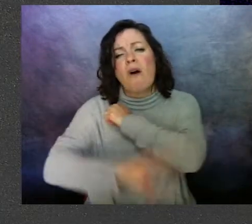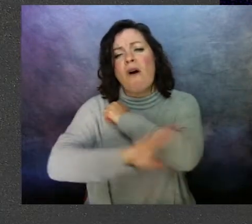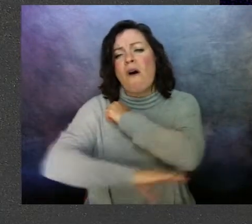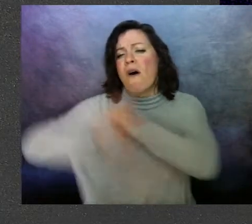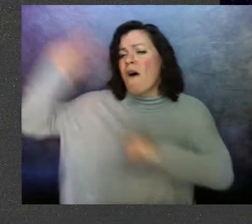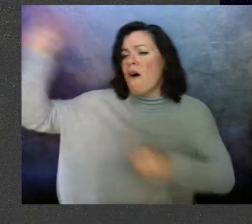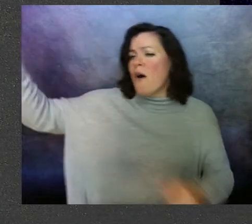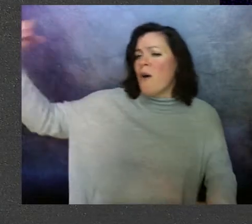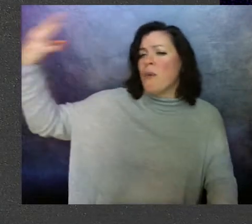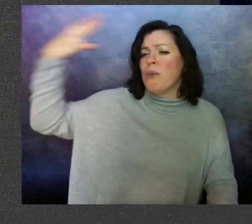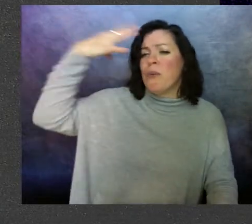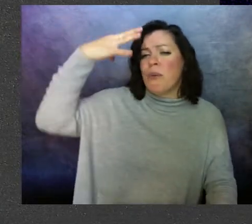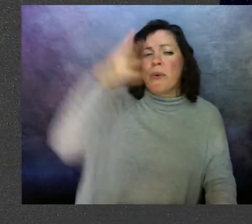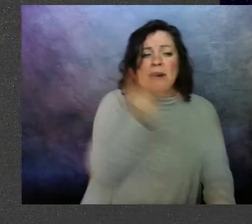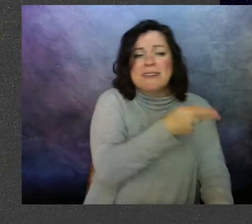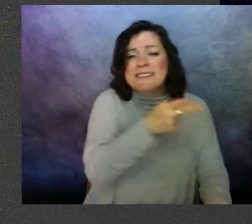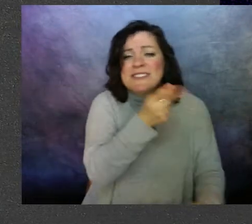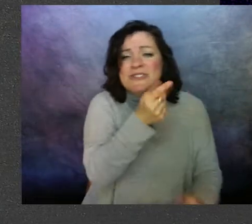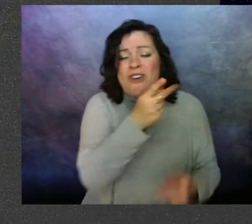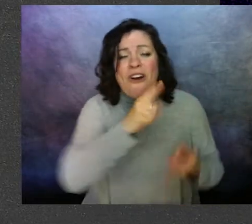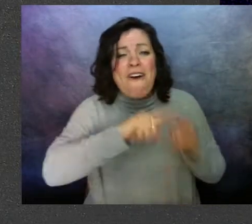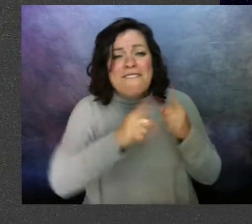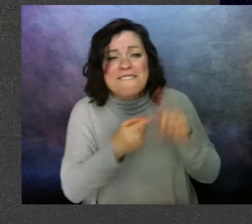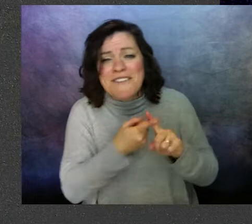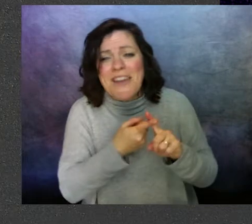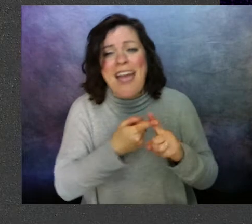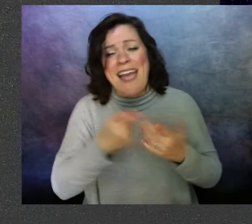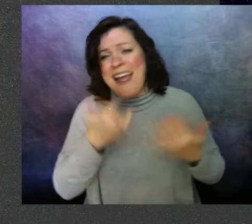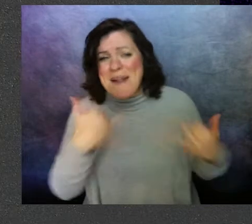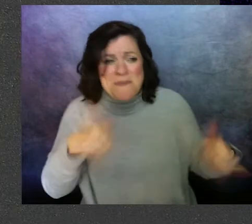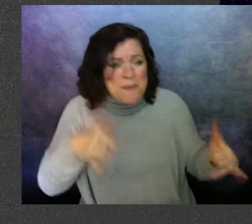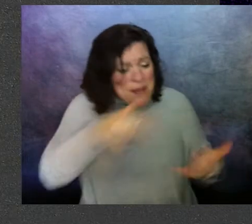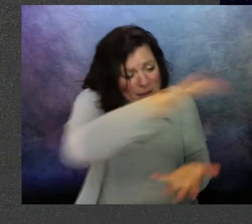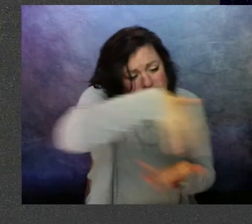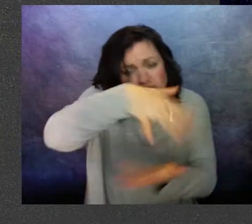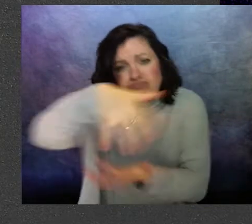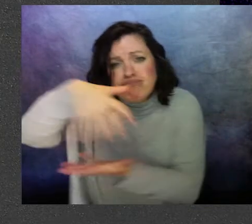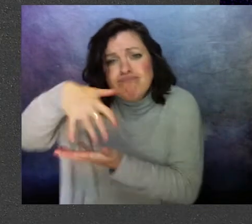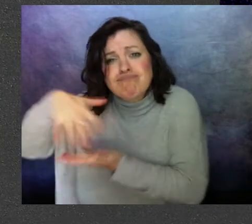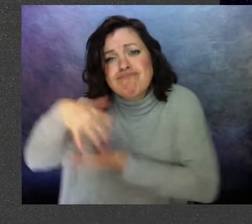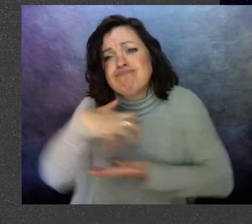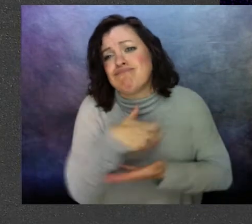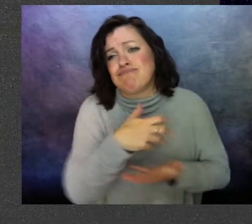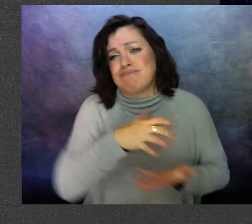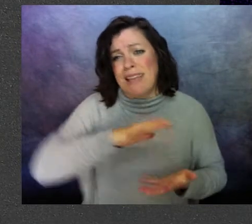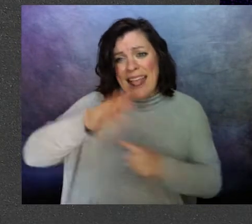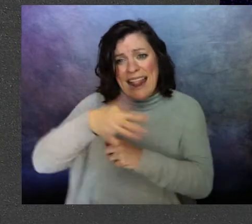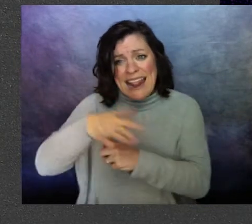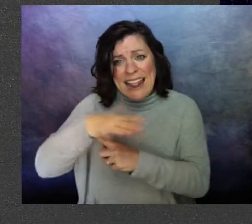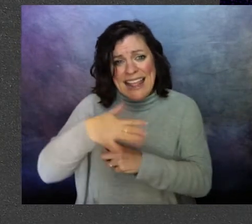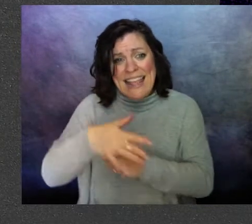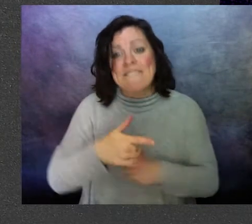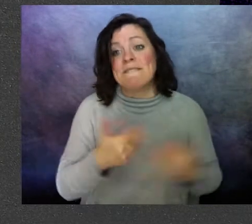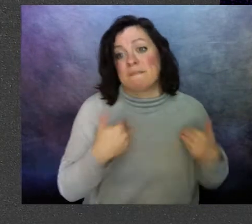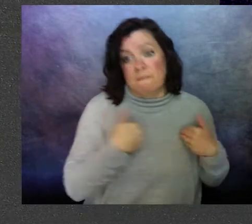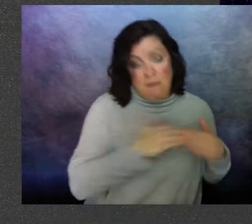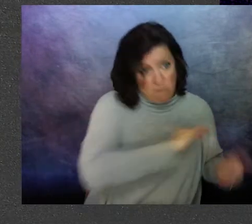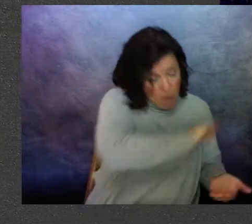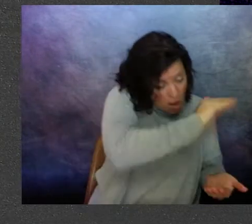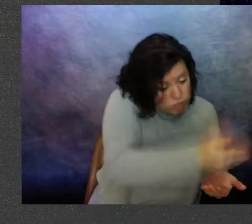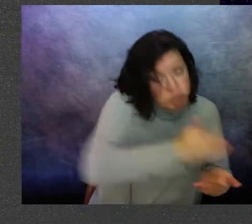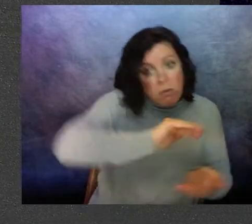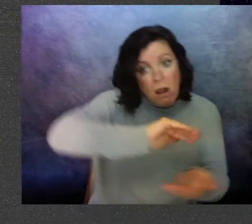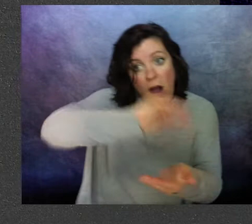Clifford, and T-Bone were making leaf piles. Cleo finished her pile of leaves. They were red, yellow, orange,